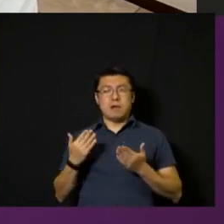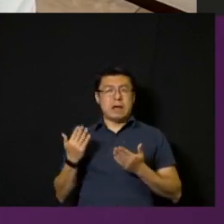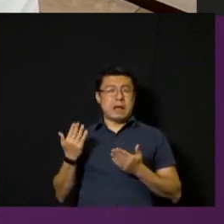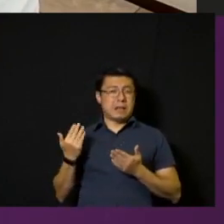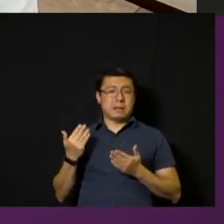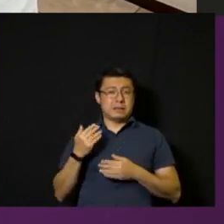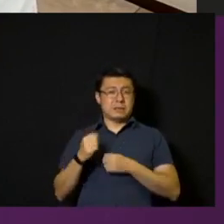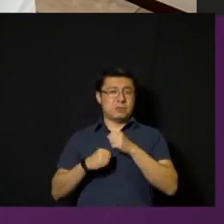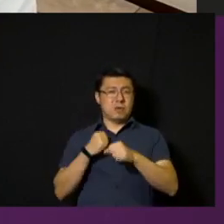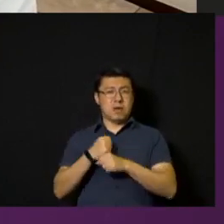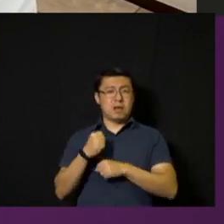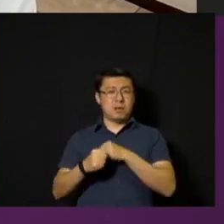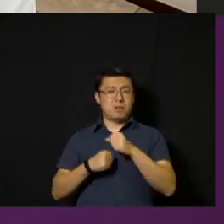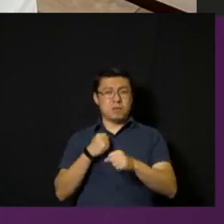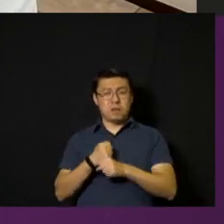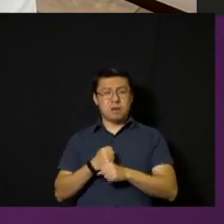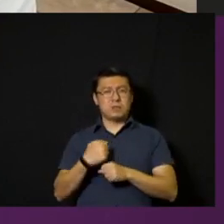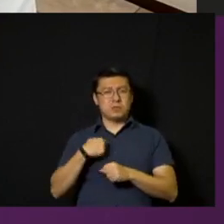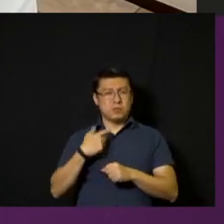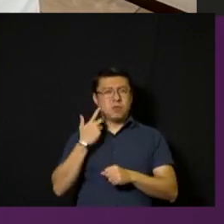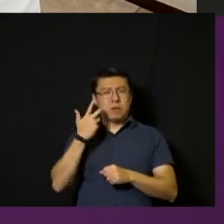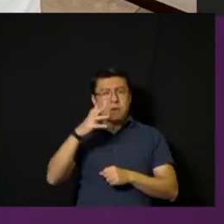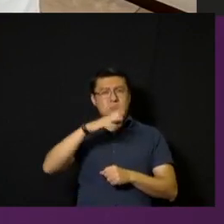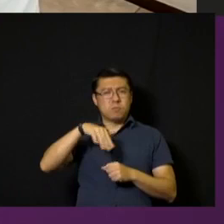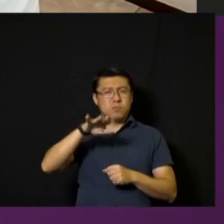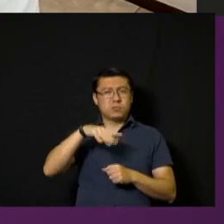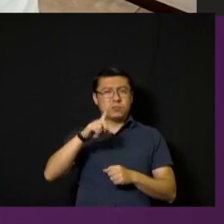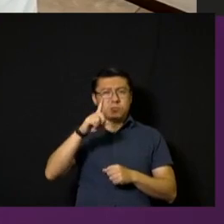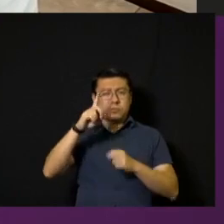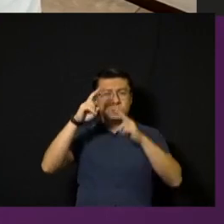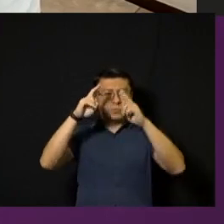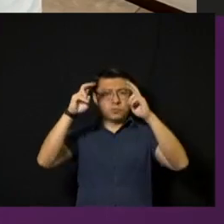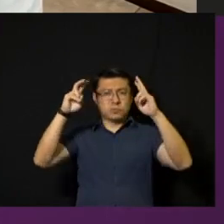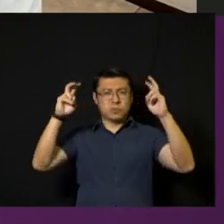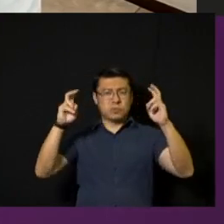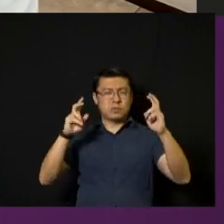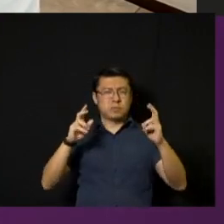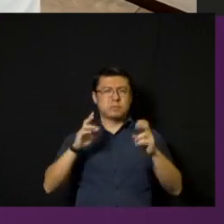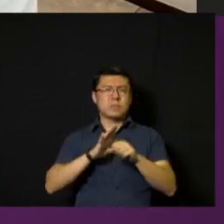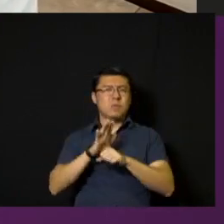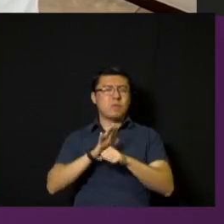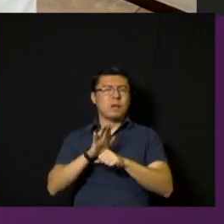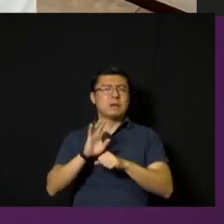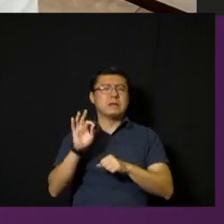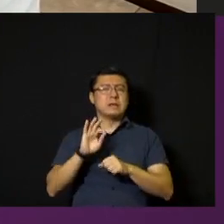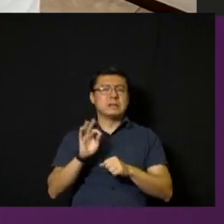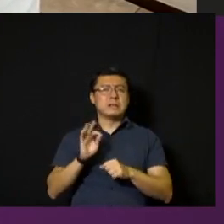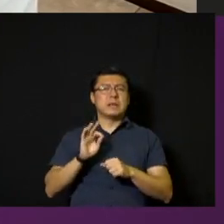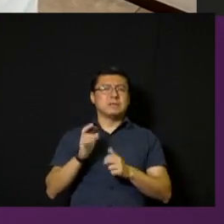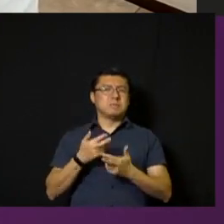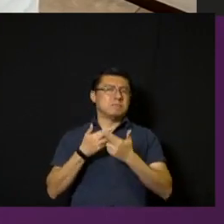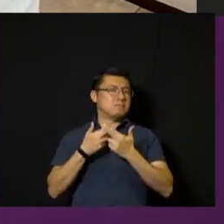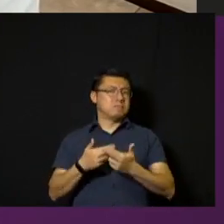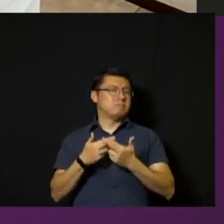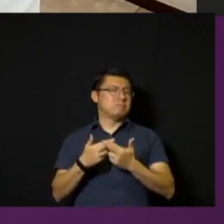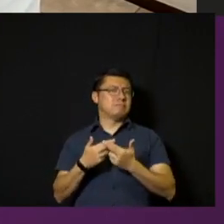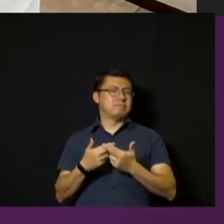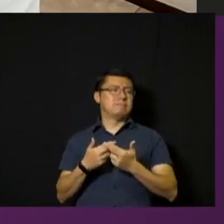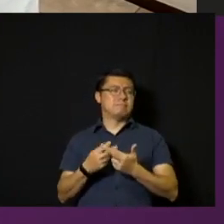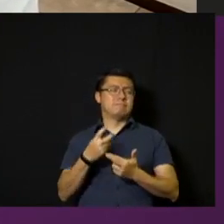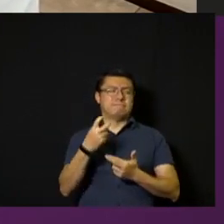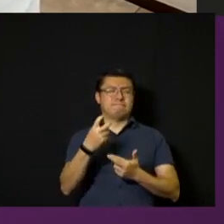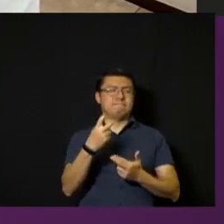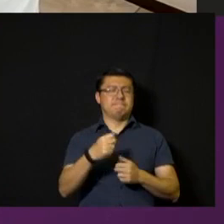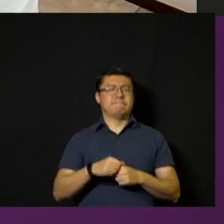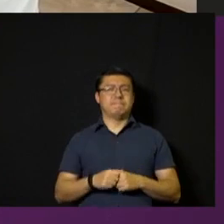been through a number of situations looking for this dream, and I think abundance is just the